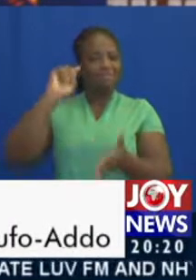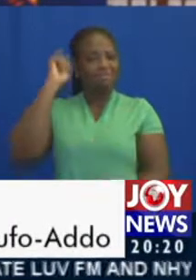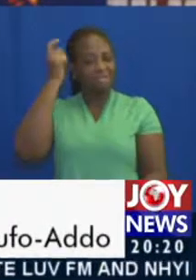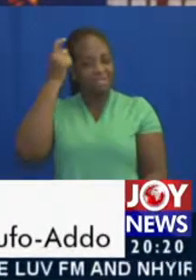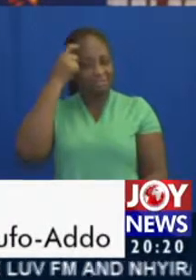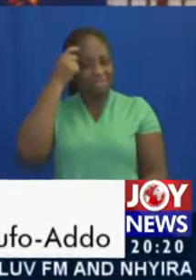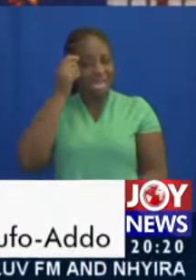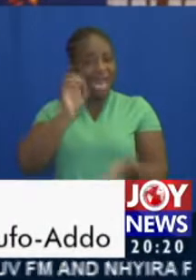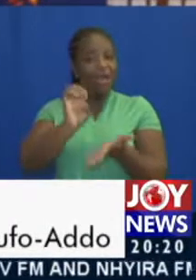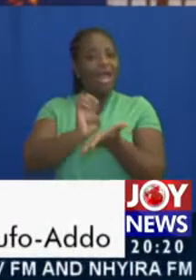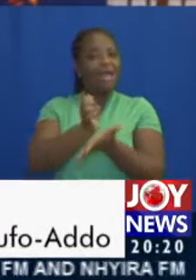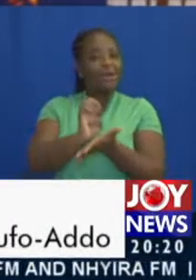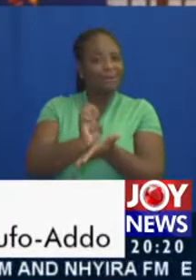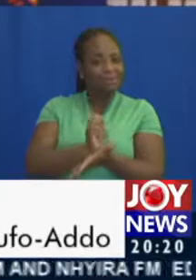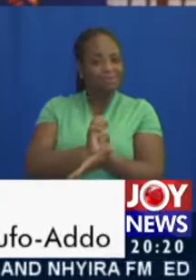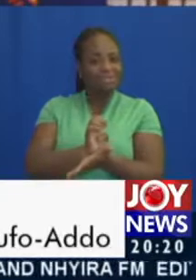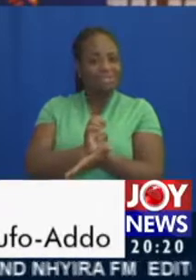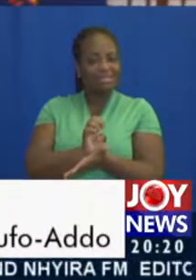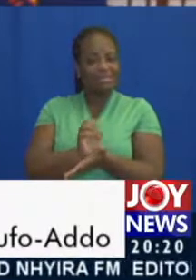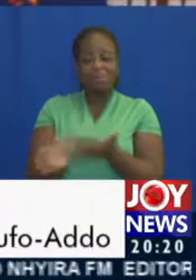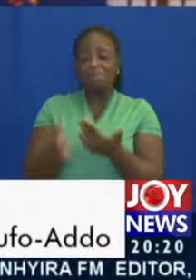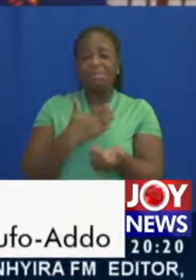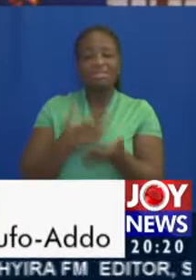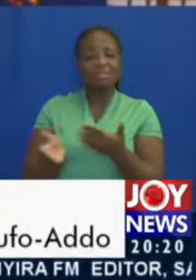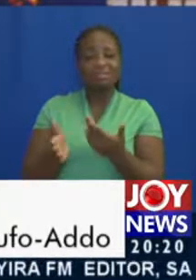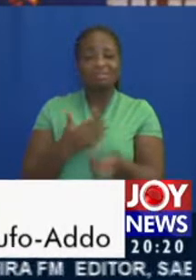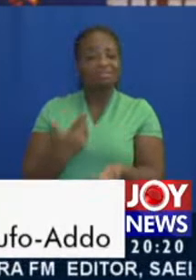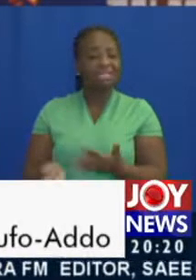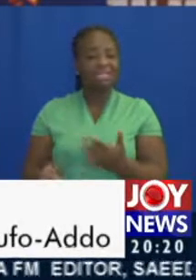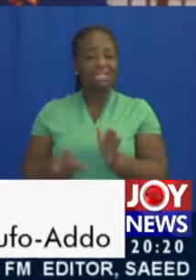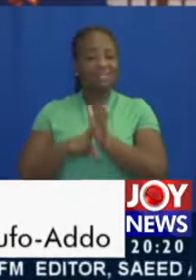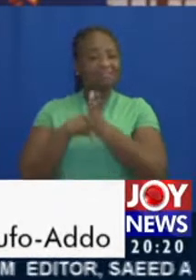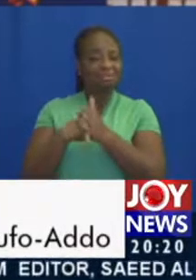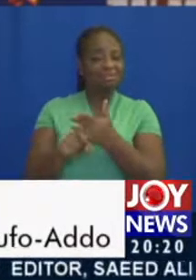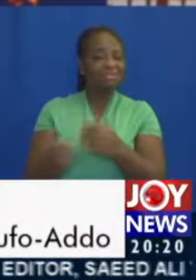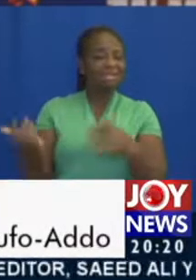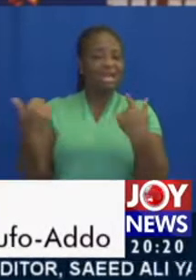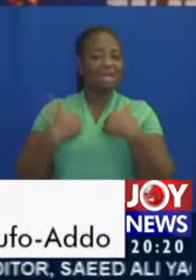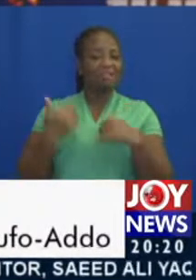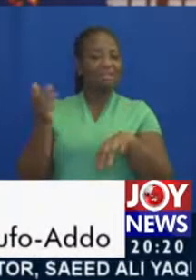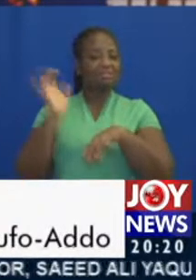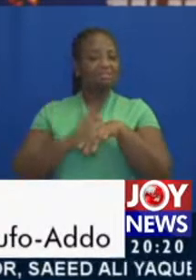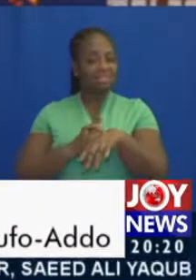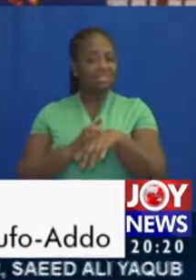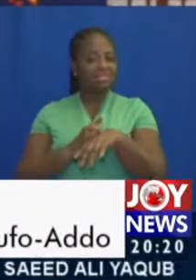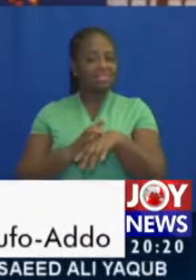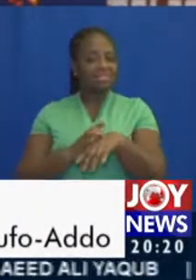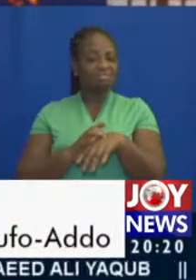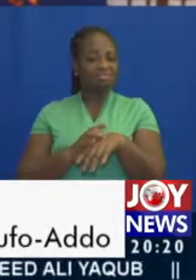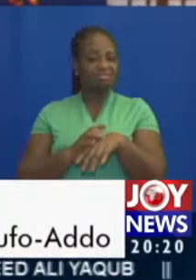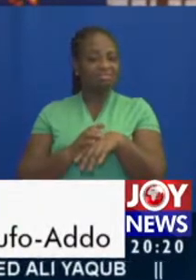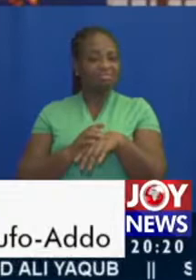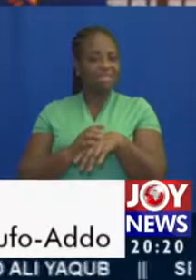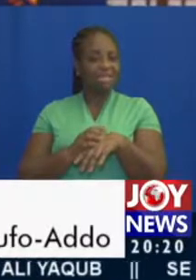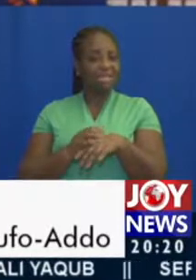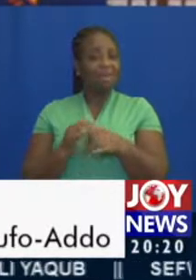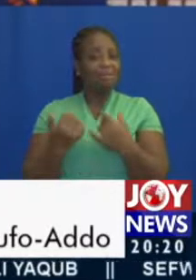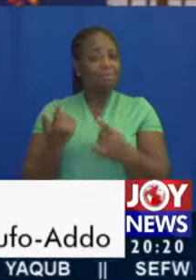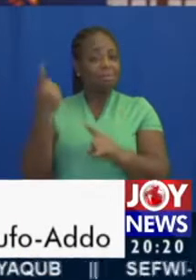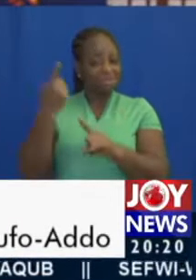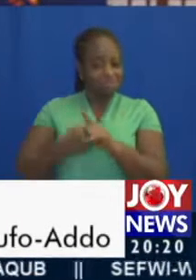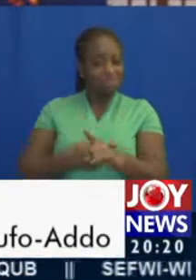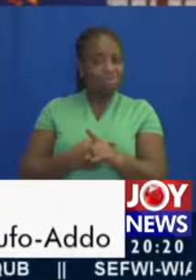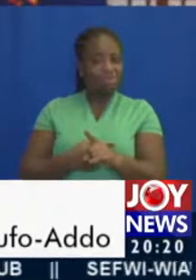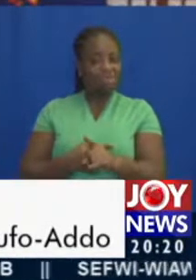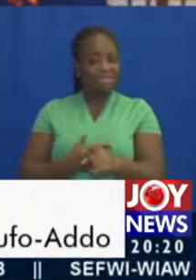economy, despite the severe shocks of the pandemic, is proving to be resilient and is poised for